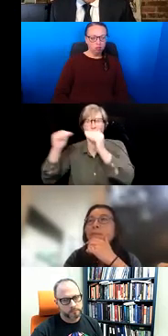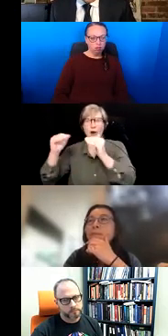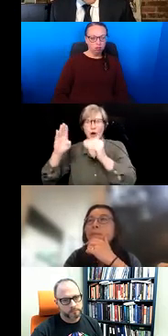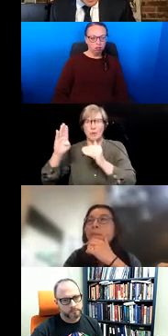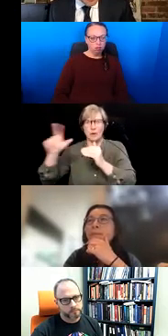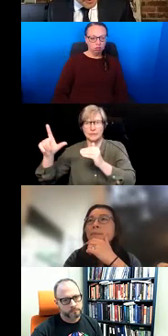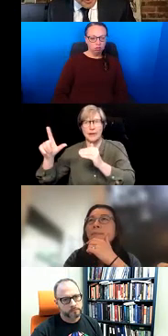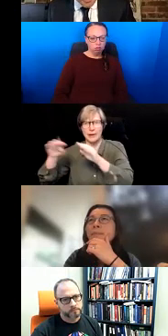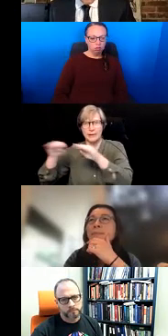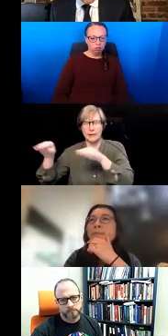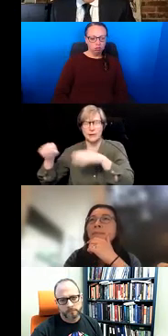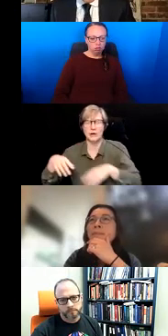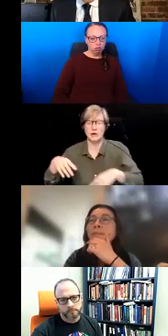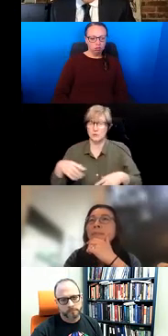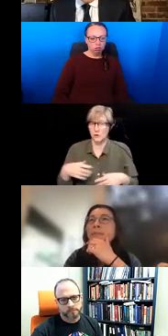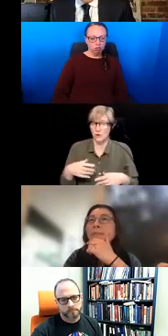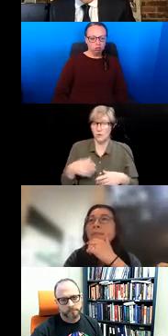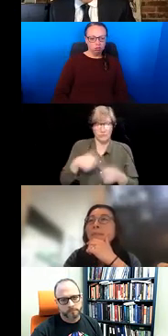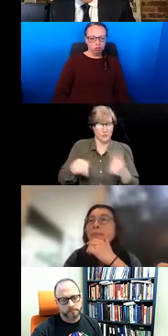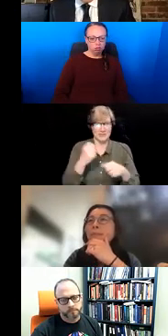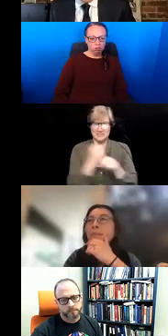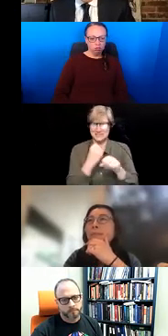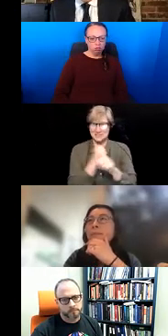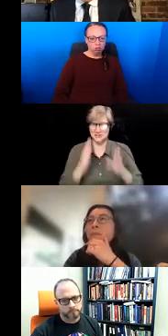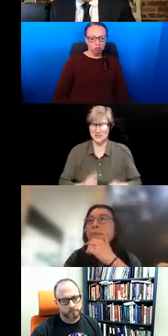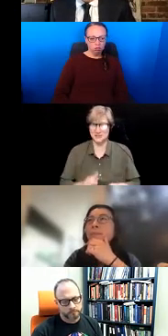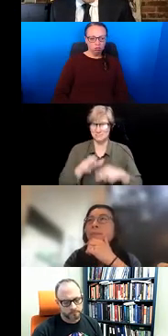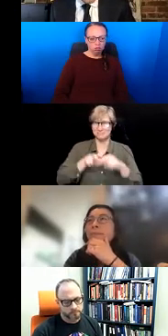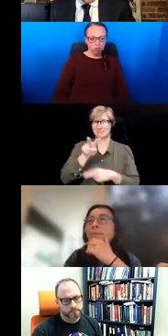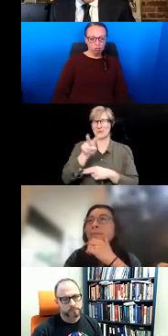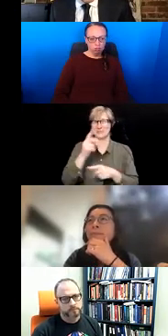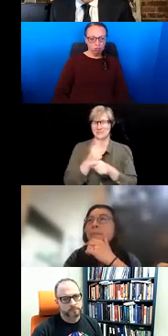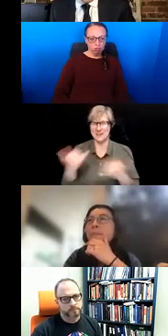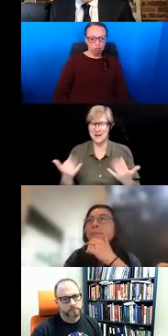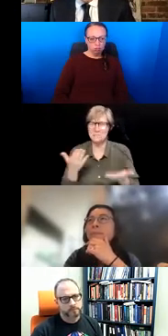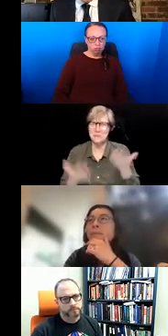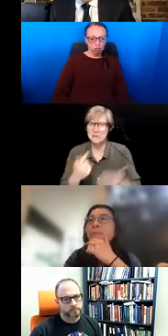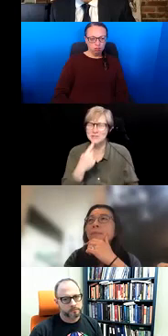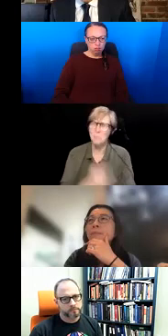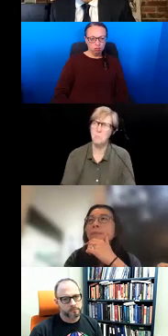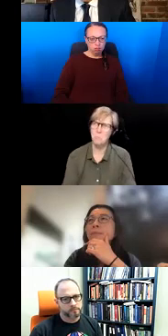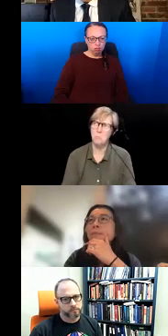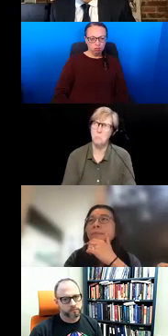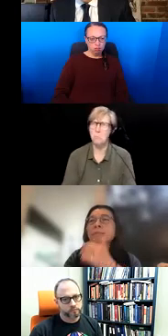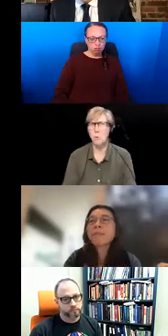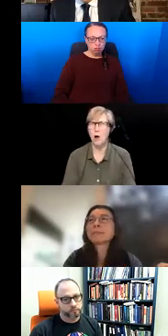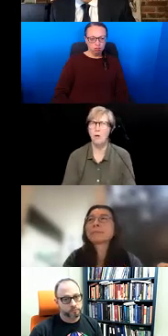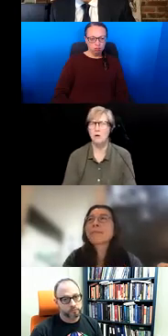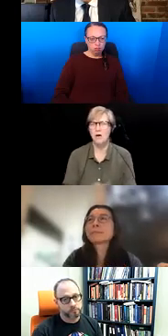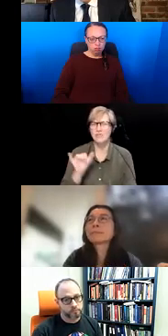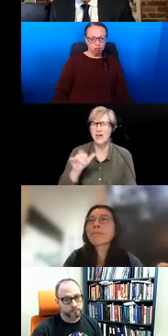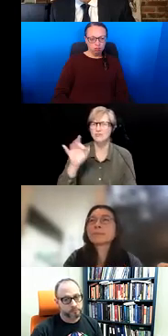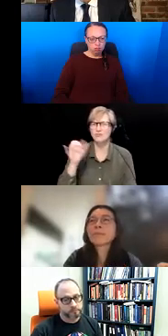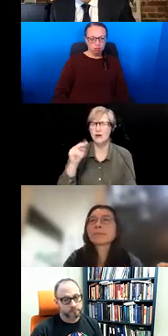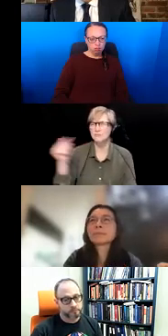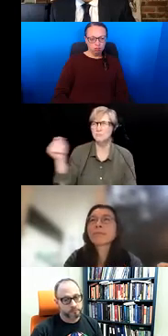And, you know, I think for those of you who are statisticians in the audience, you may say, well, okay, that might be just regression to the mean. And, you